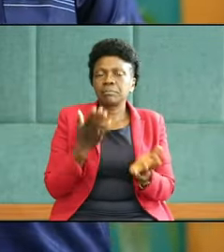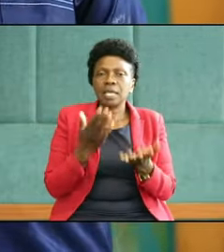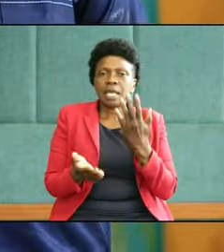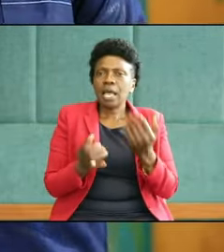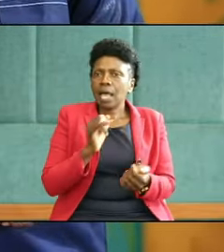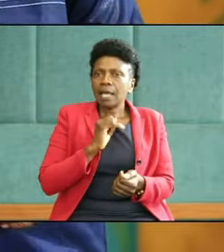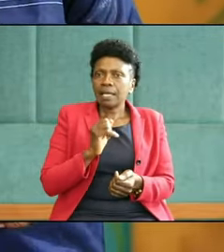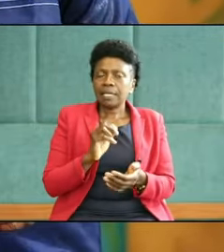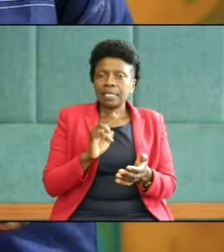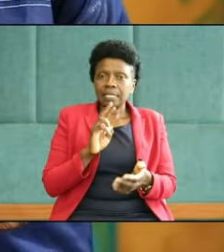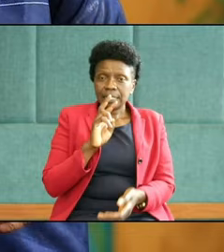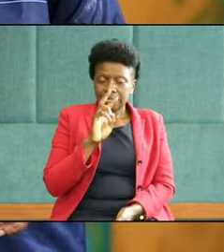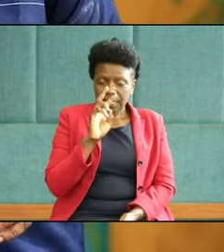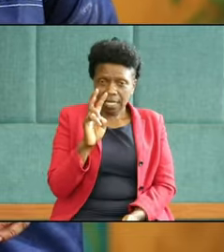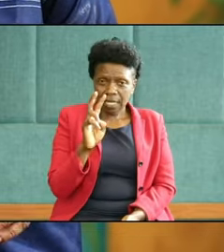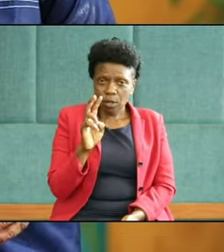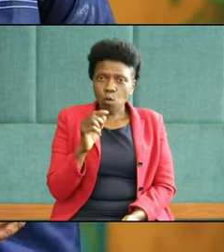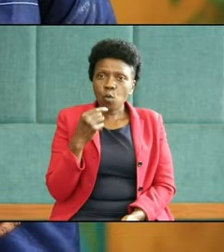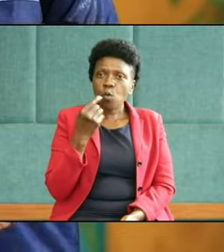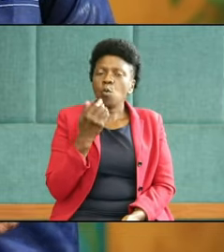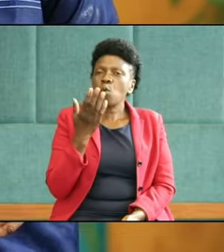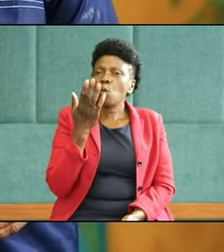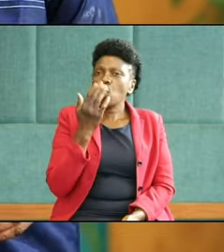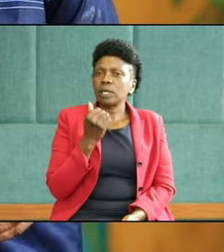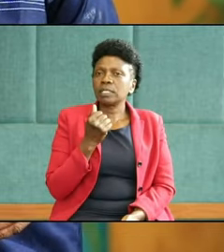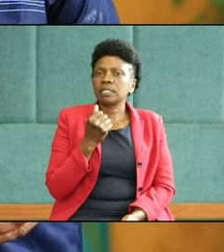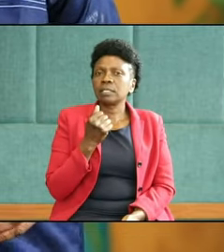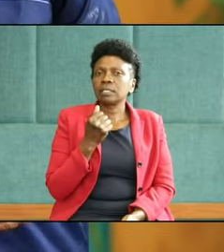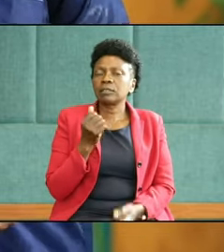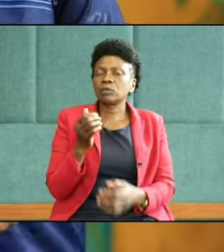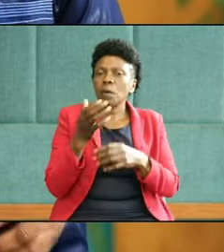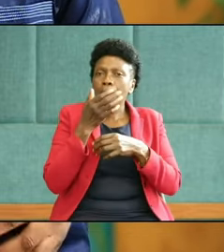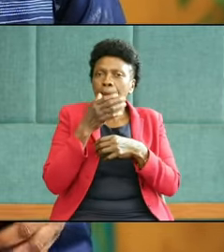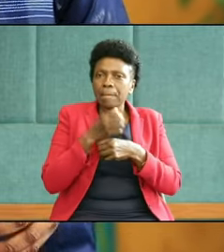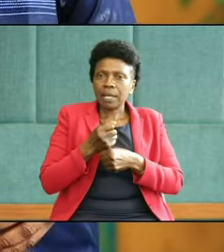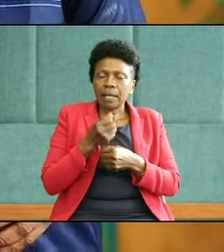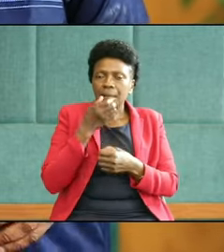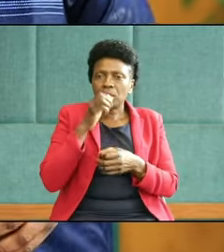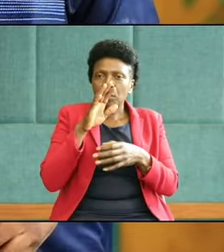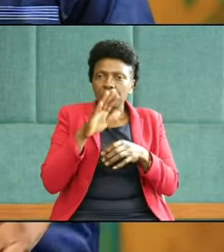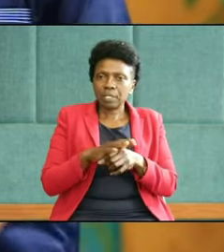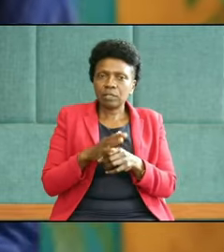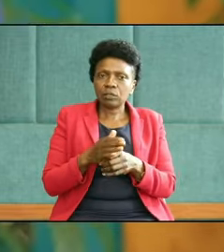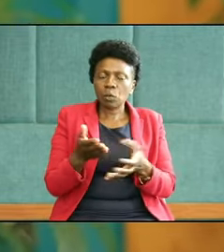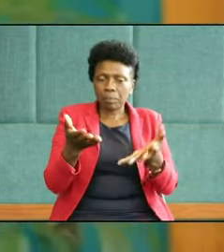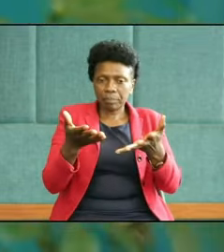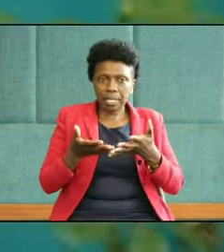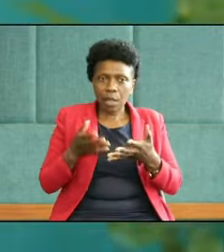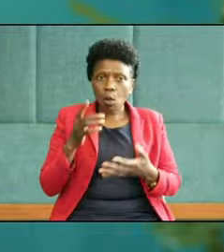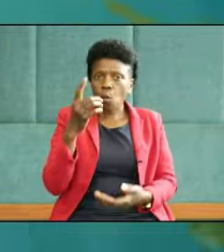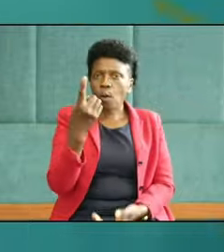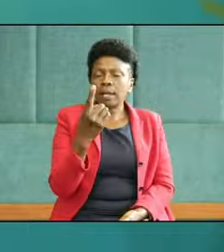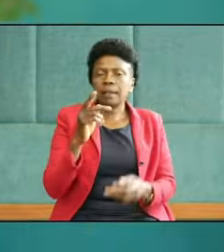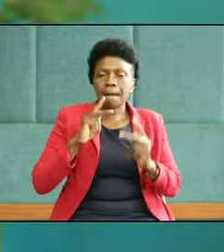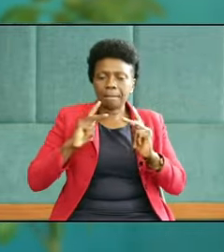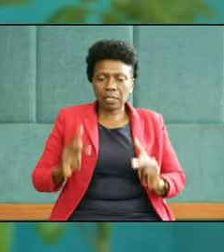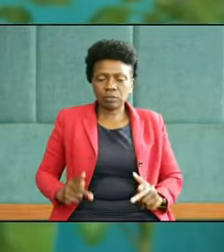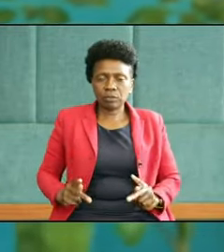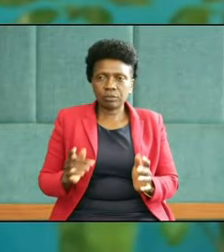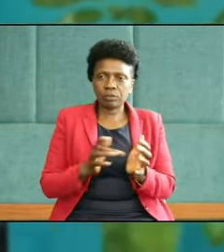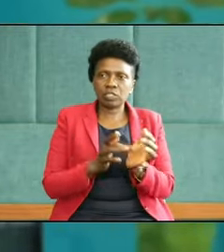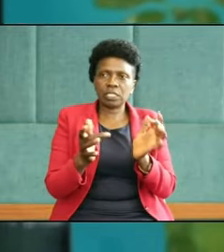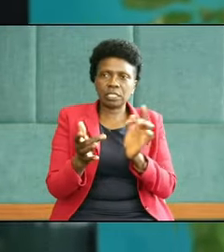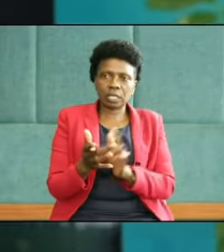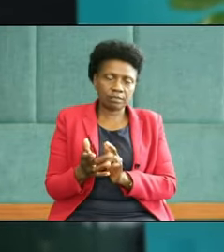sleeping, I've invited four of them yesterday. And I'm going to invite extra four. Every night, I pick their numbers. I'm